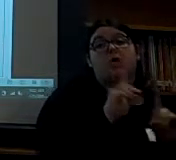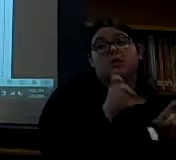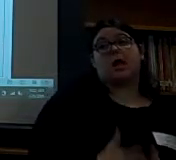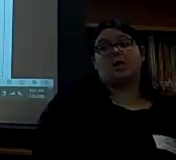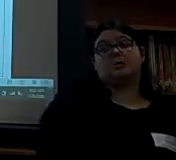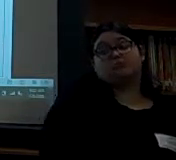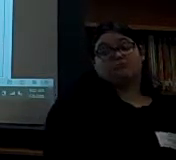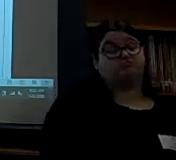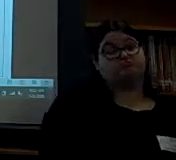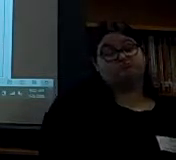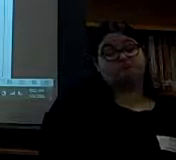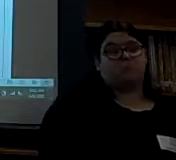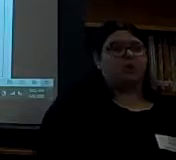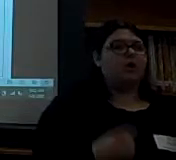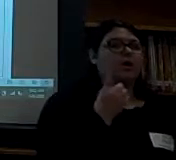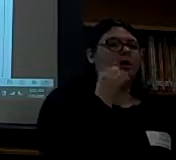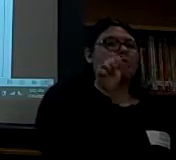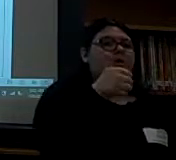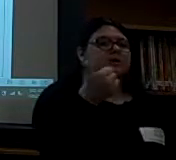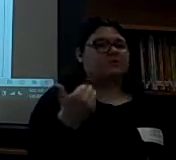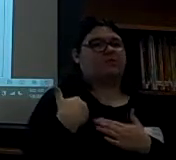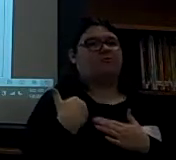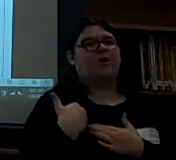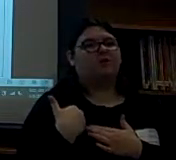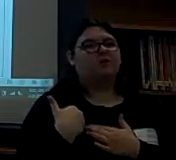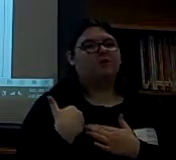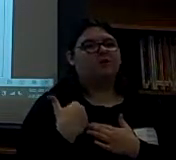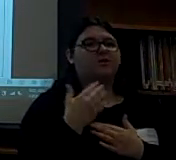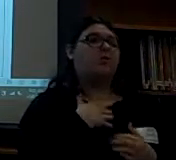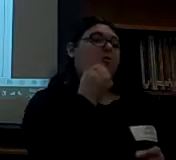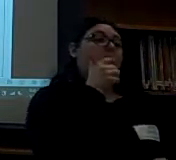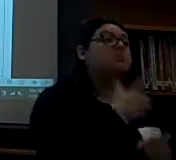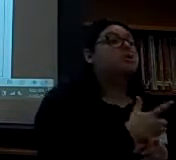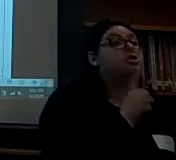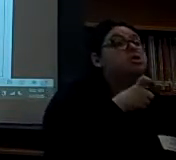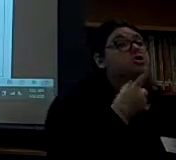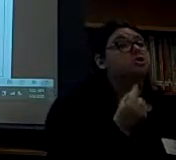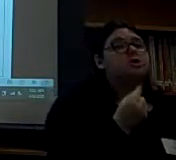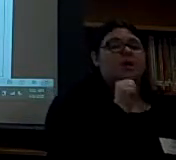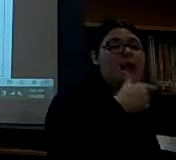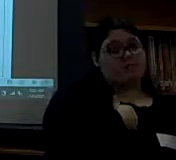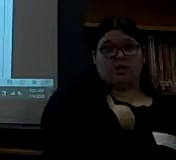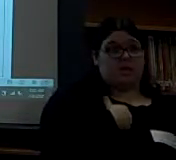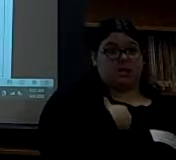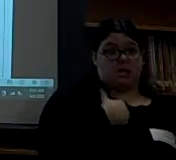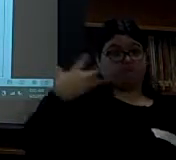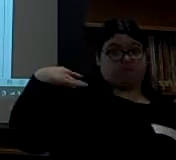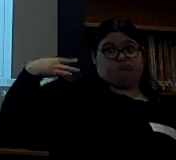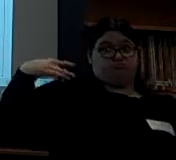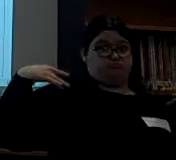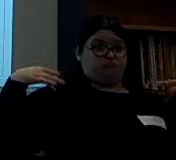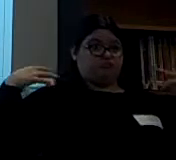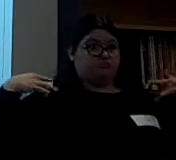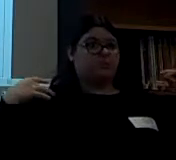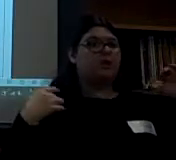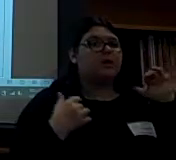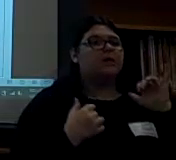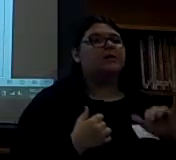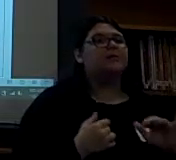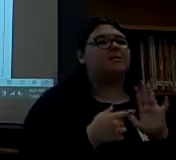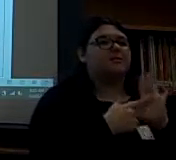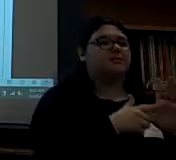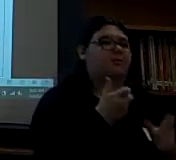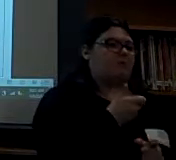test. It's always someone else's fault. Or that, no, my sister was supposed to do that, not me. That's a sign of yuck turned